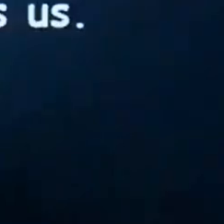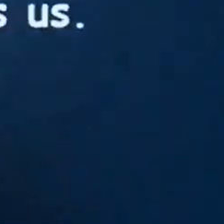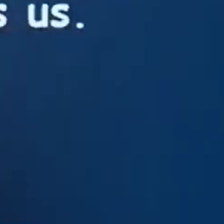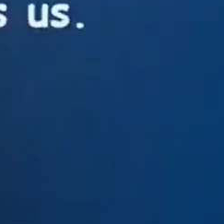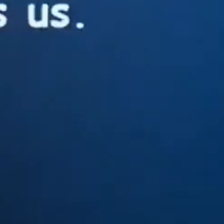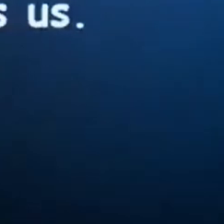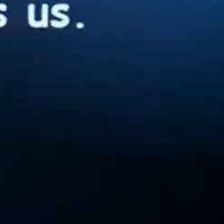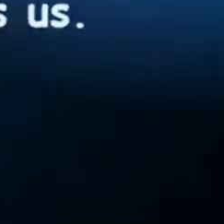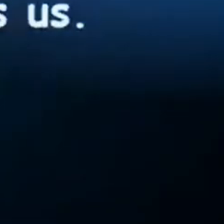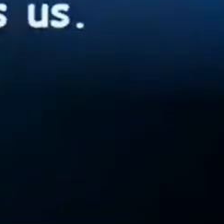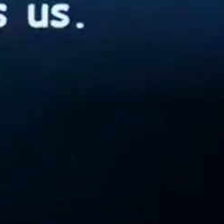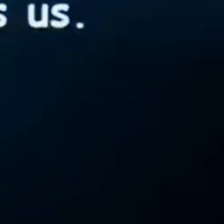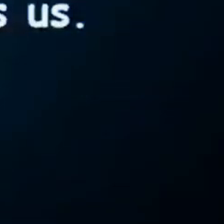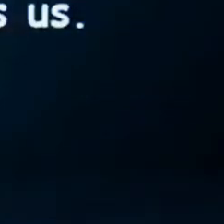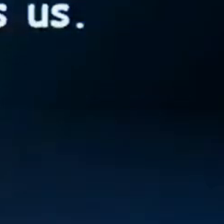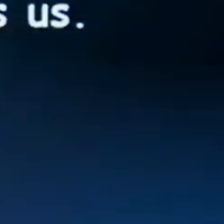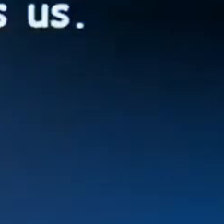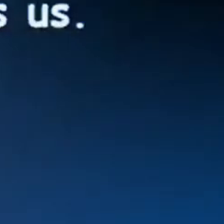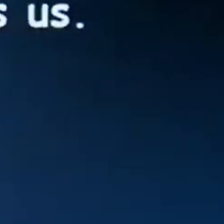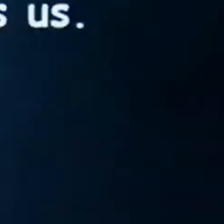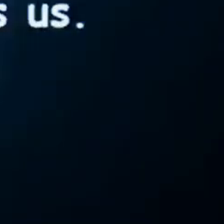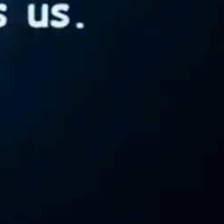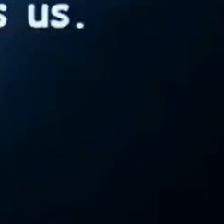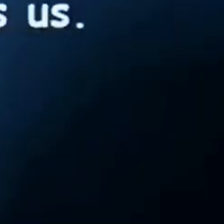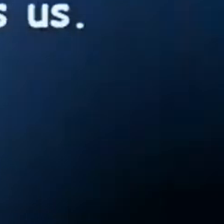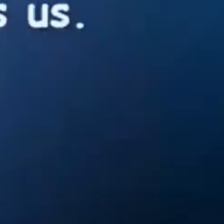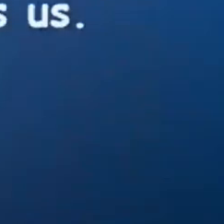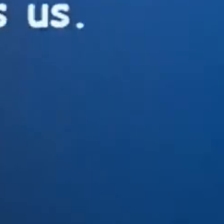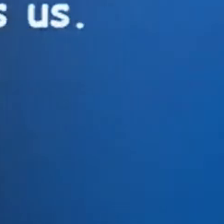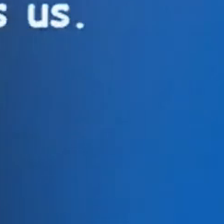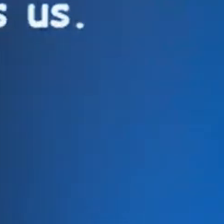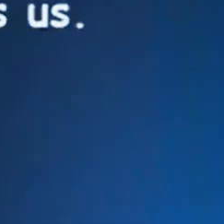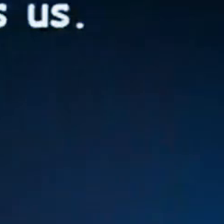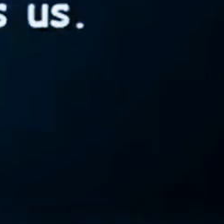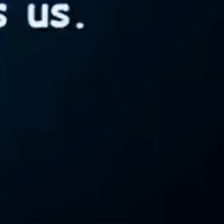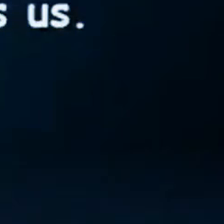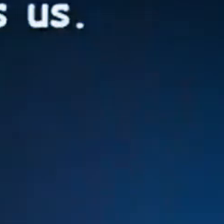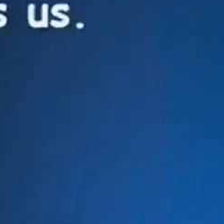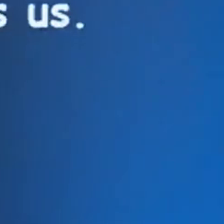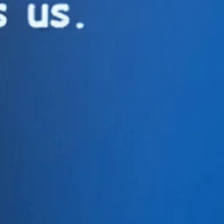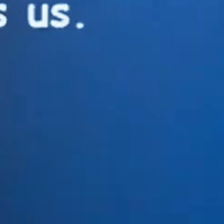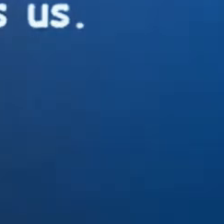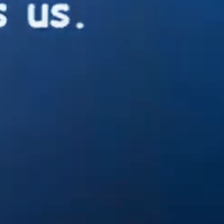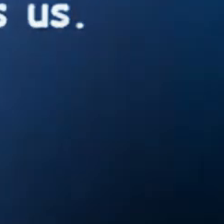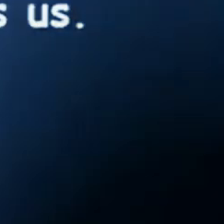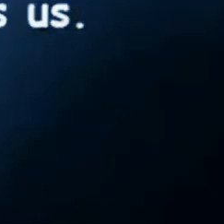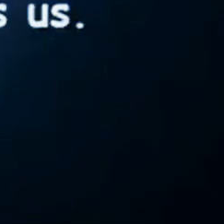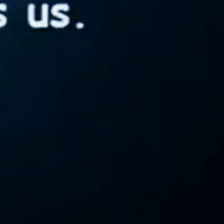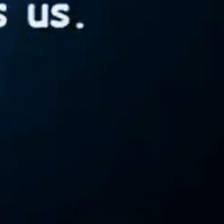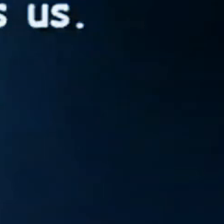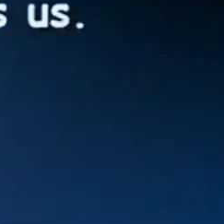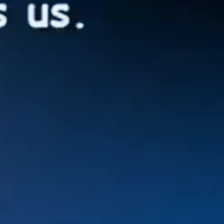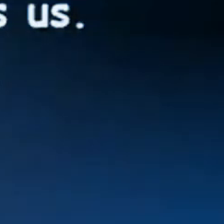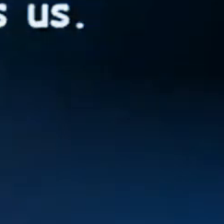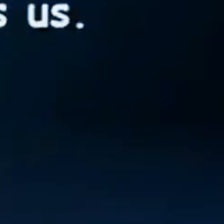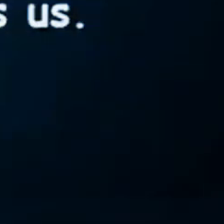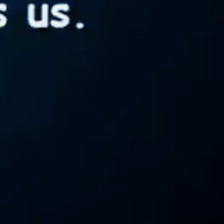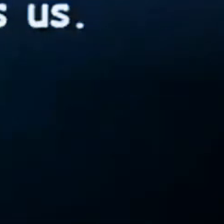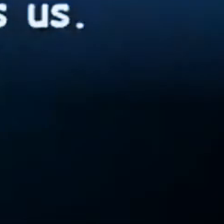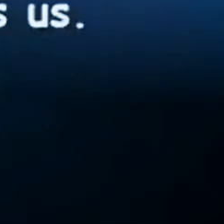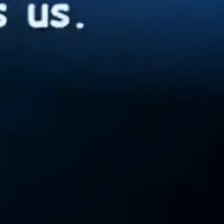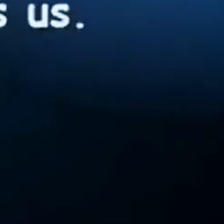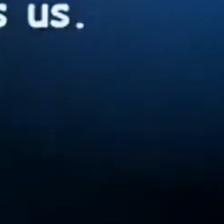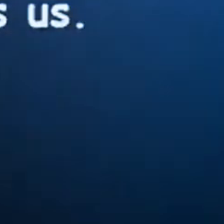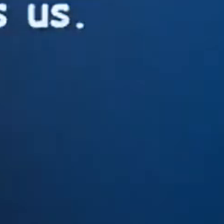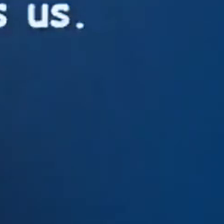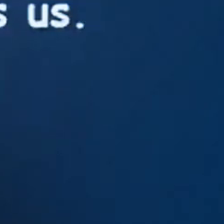Bible says that the grace of God that saved us, that same grace teaches us to say no unto